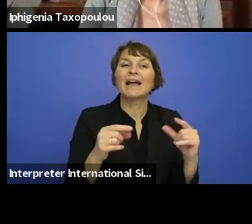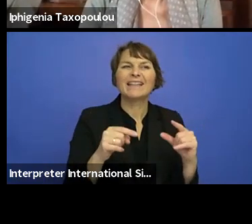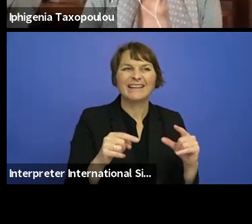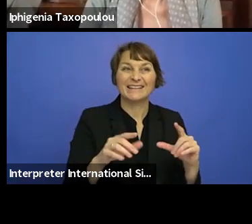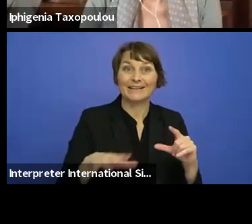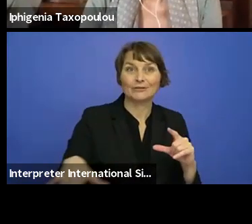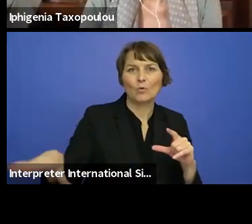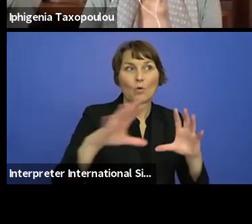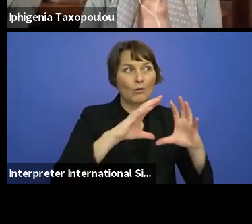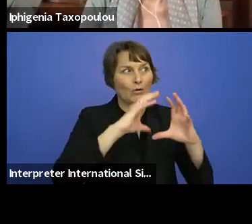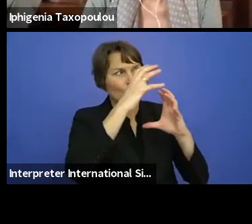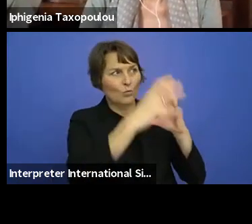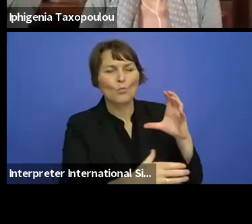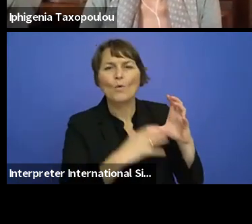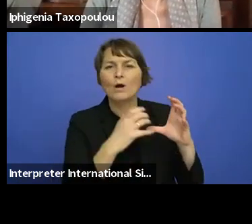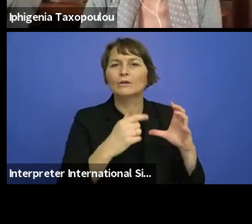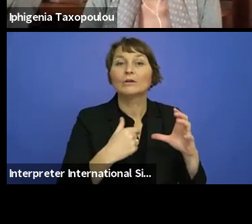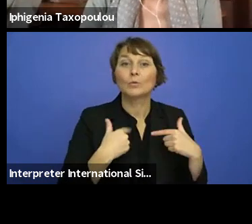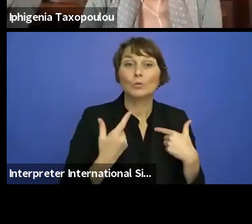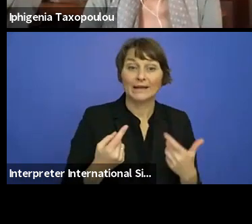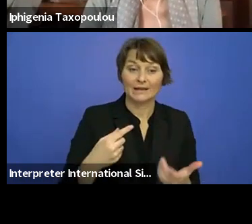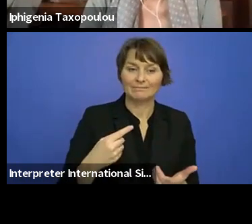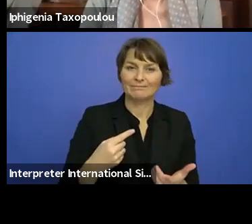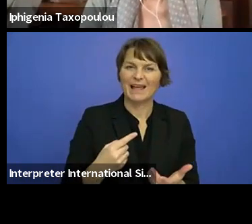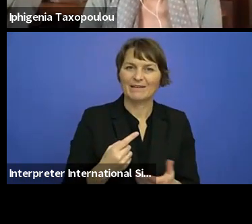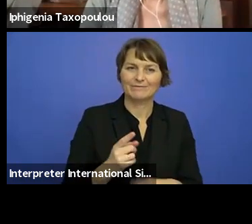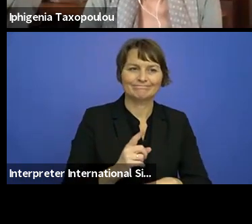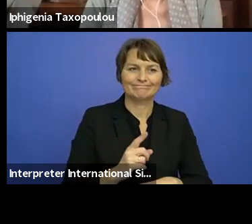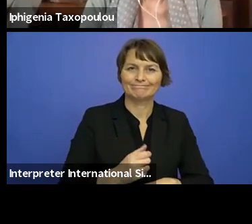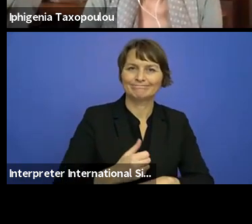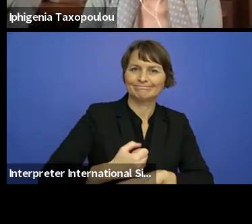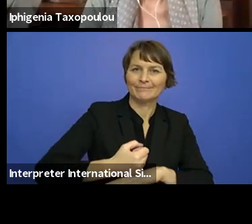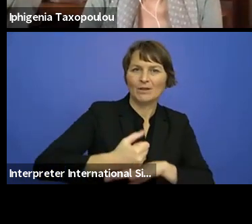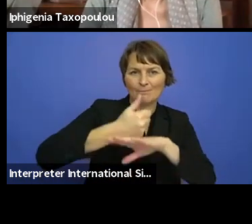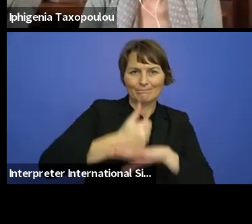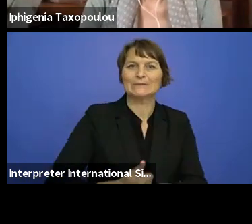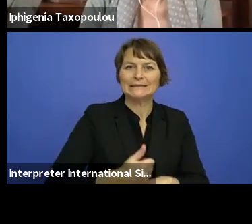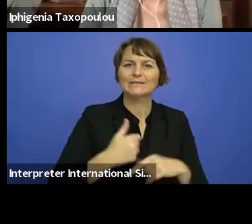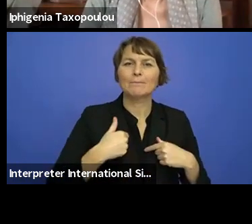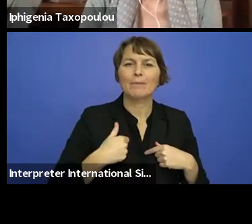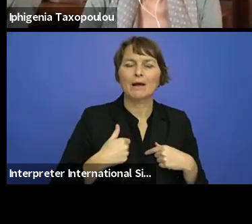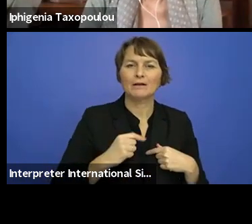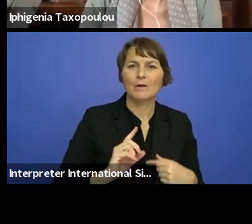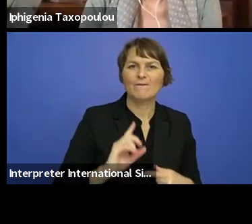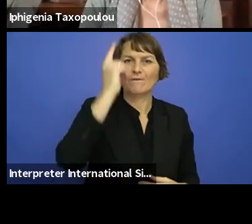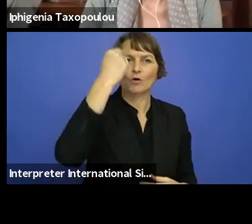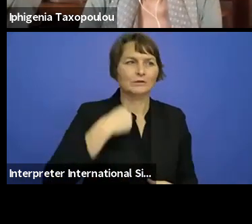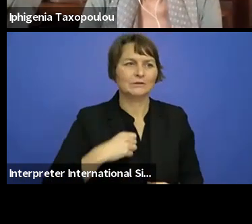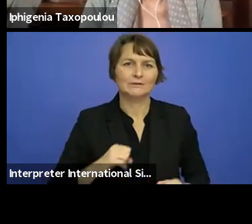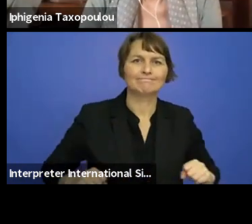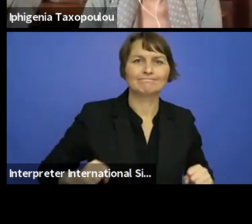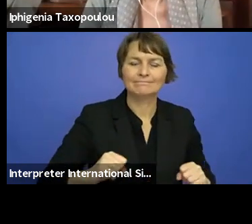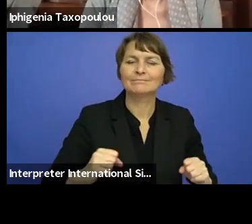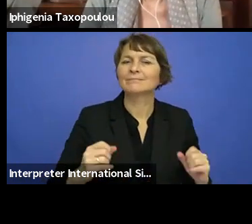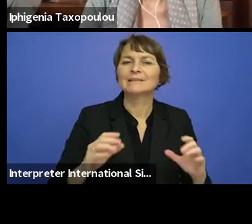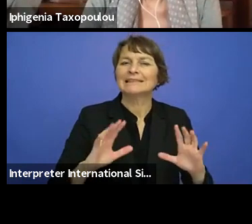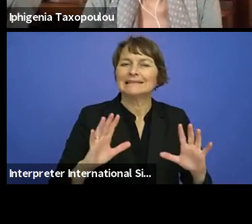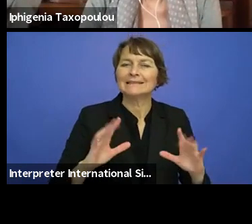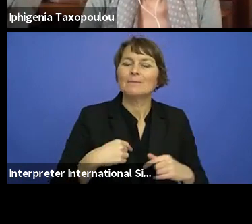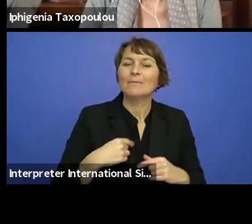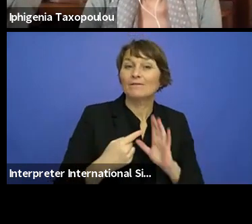So for example, it's not only a question of the topic which our artists are working on in their production,